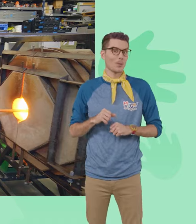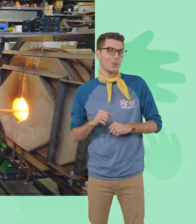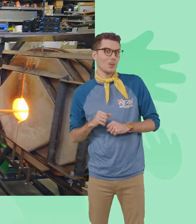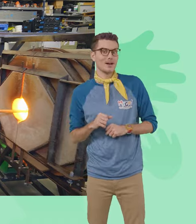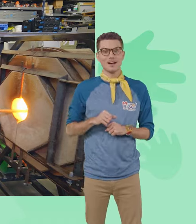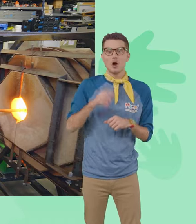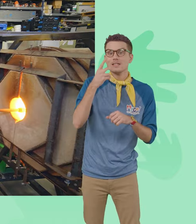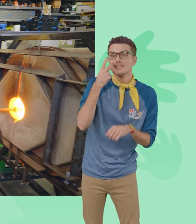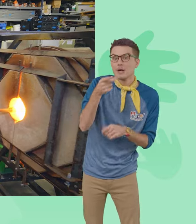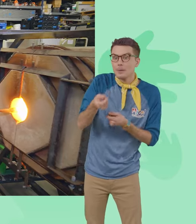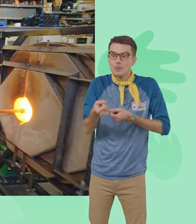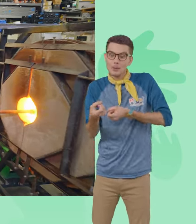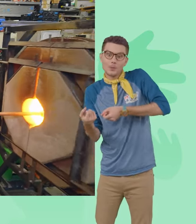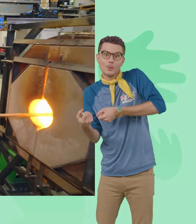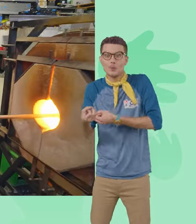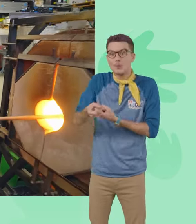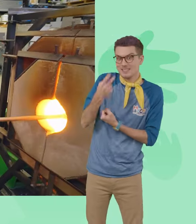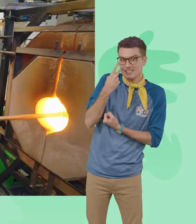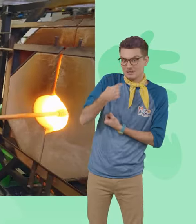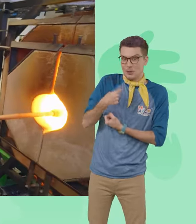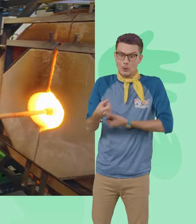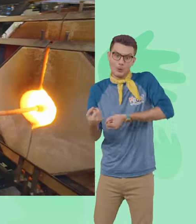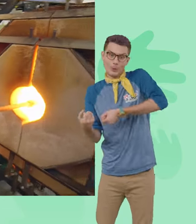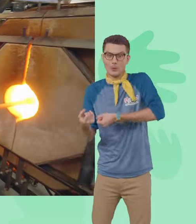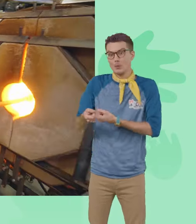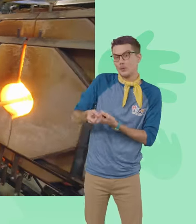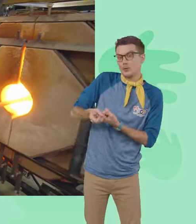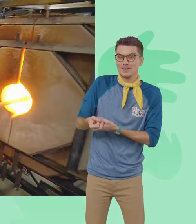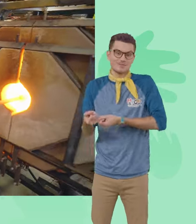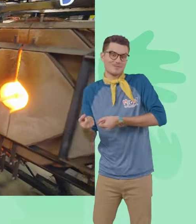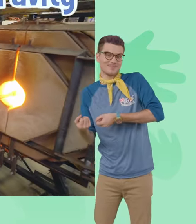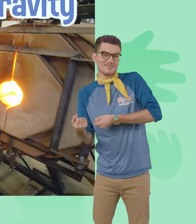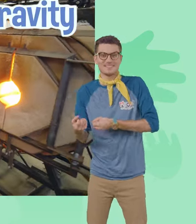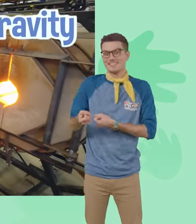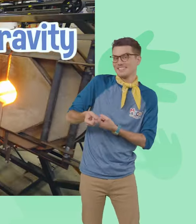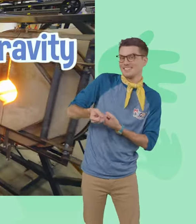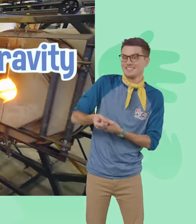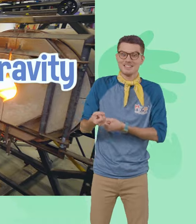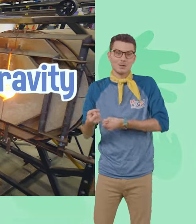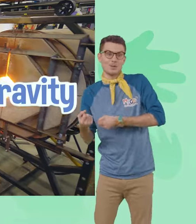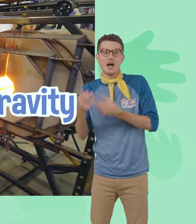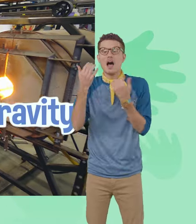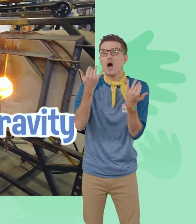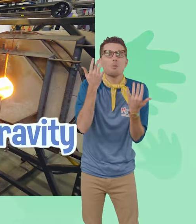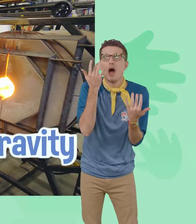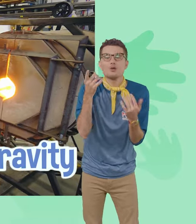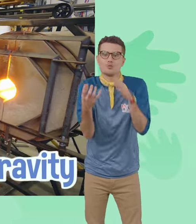You see how I'm spinning it? Yeah! It's because gravity pulls the glass